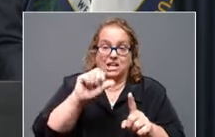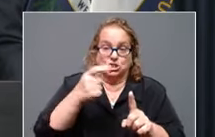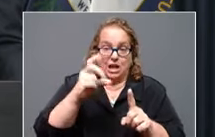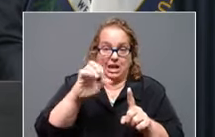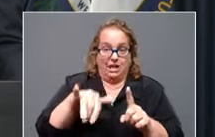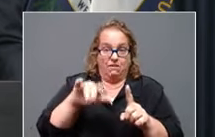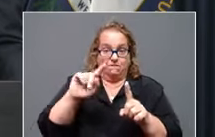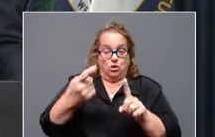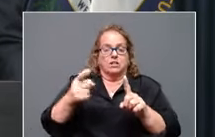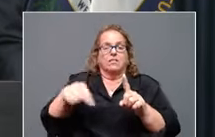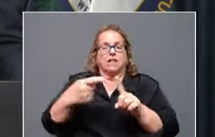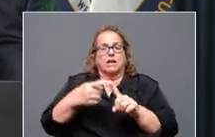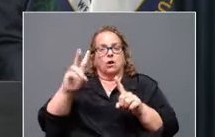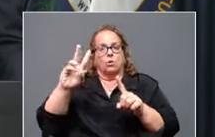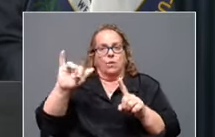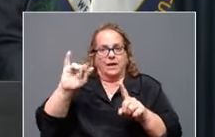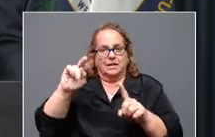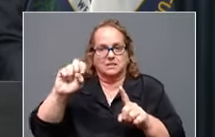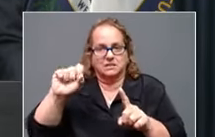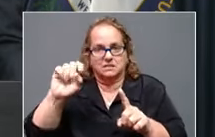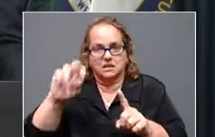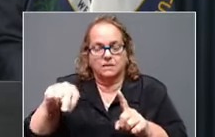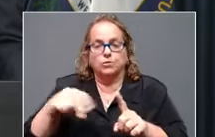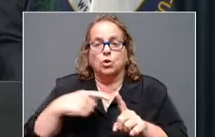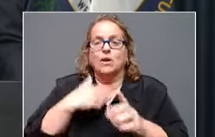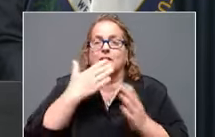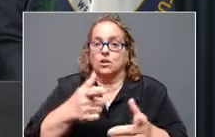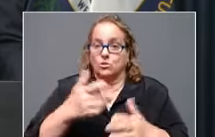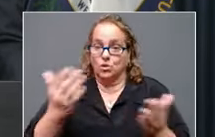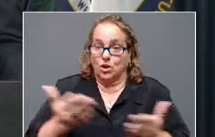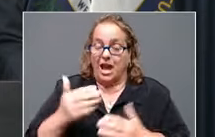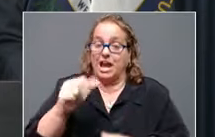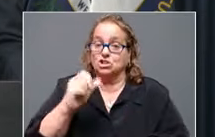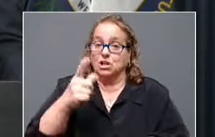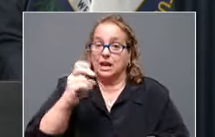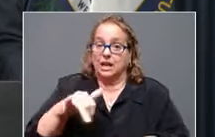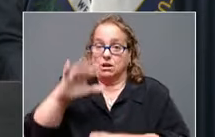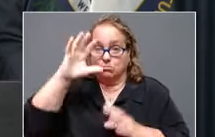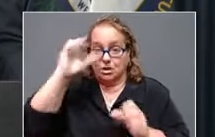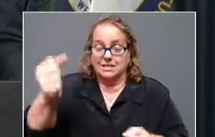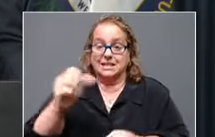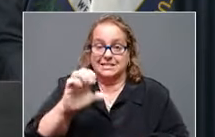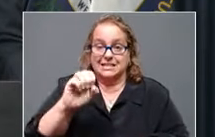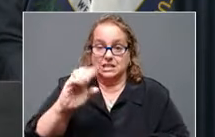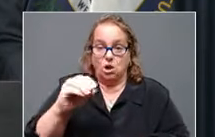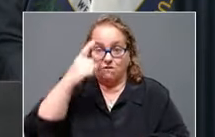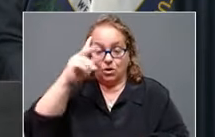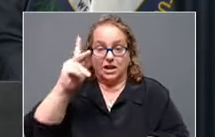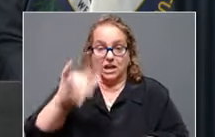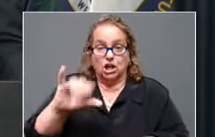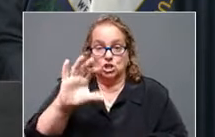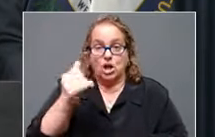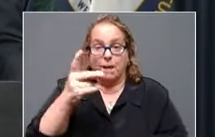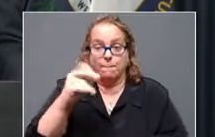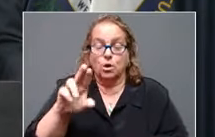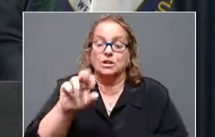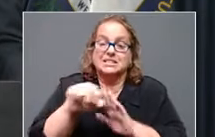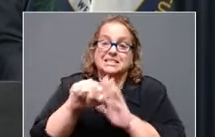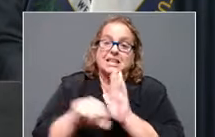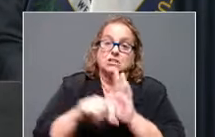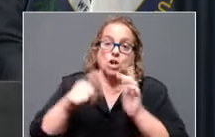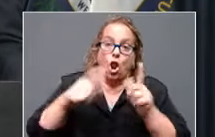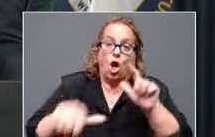Fortune 500 companies. We've been working with the Chamber since the very beginning on so many things. I remember us trying to